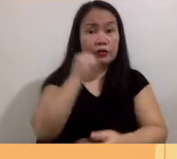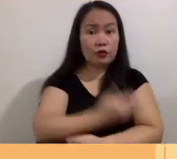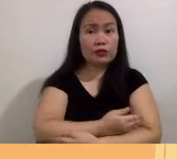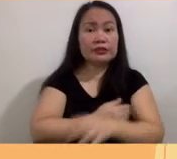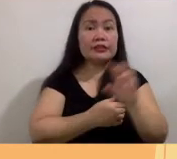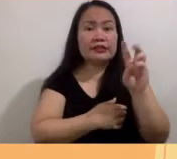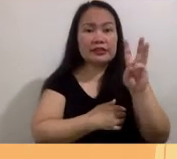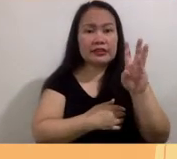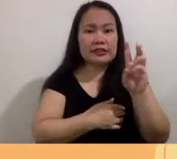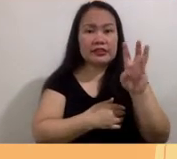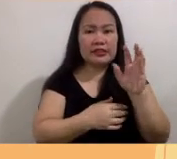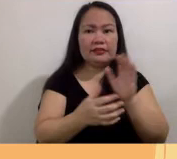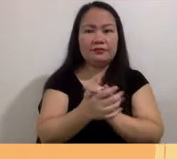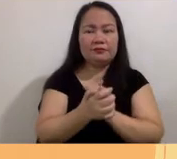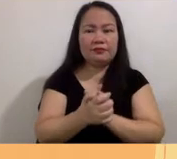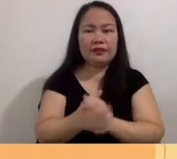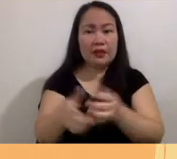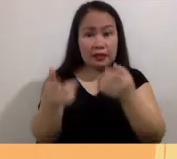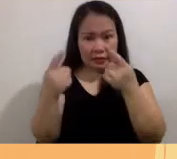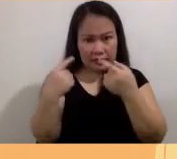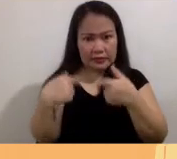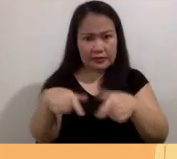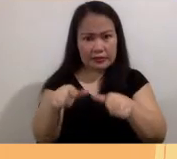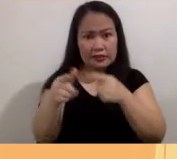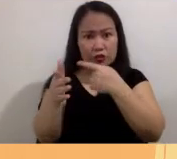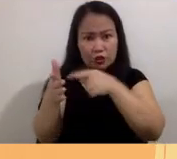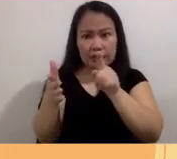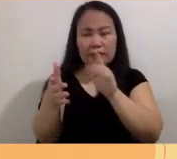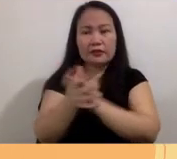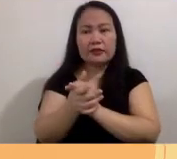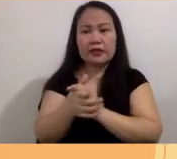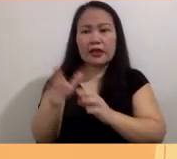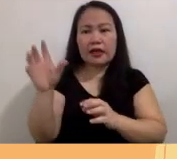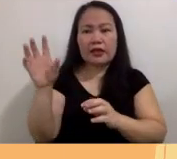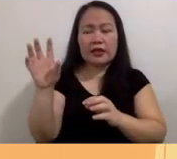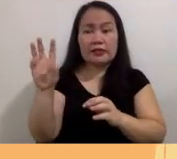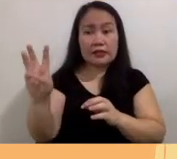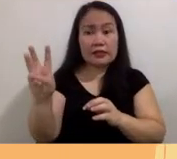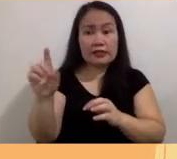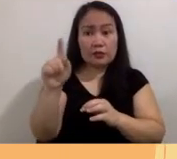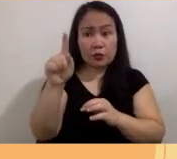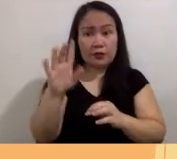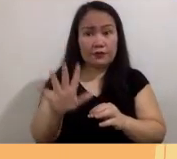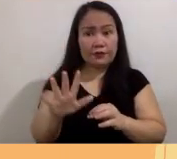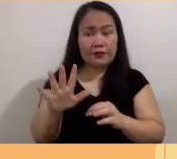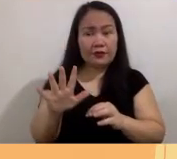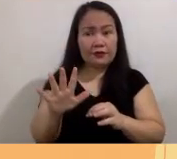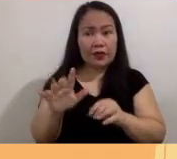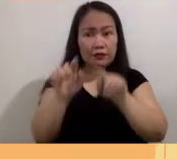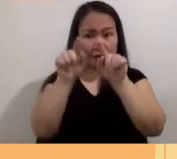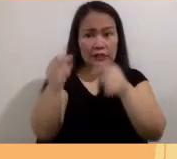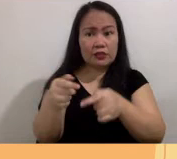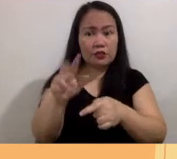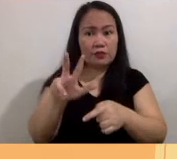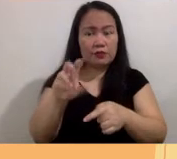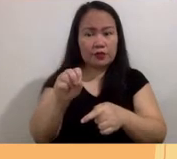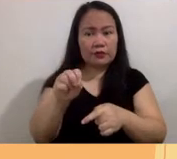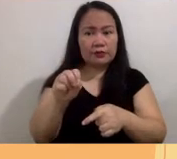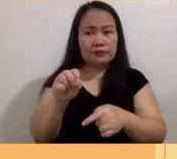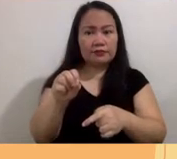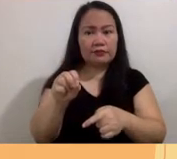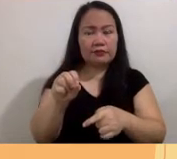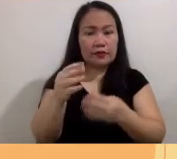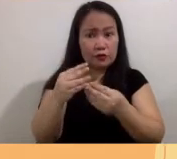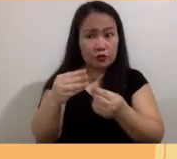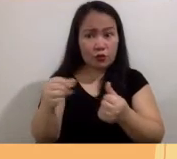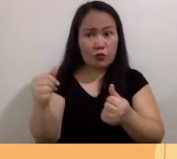us check. So, let's see if 6 is 1/5 of the age of the mother. So, let